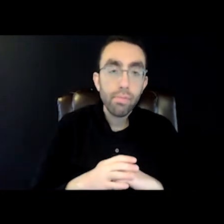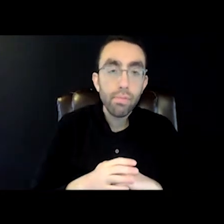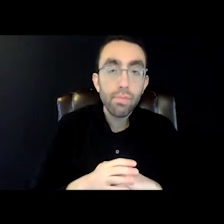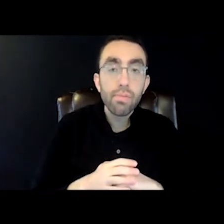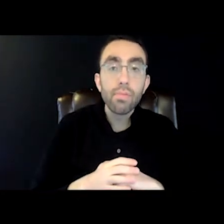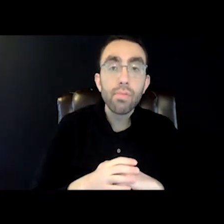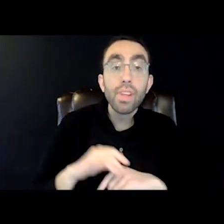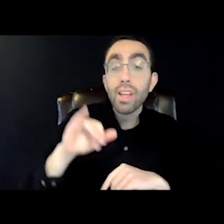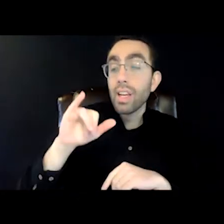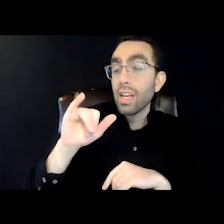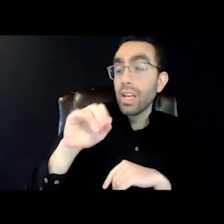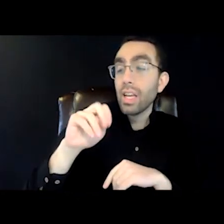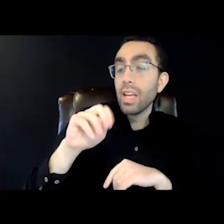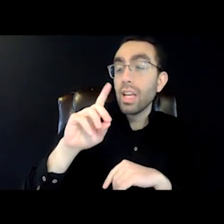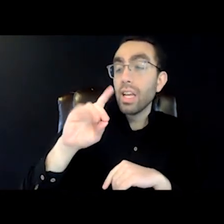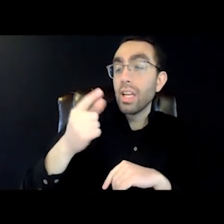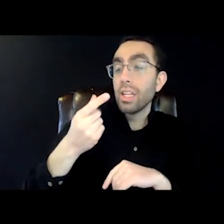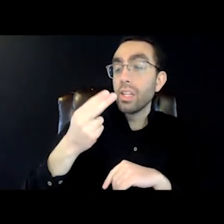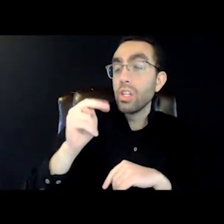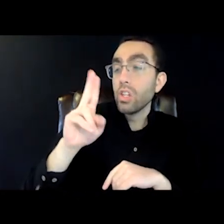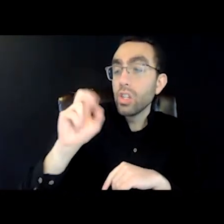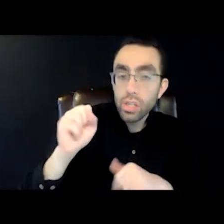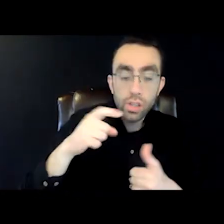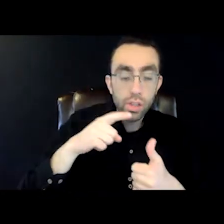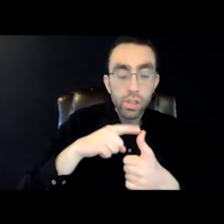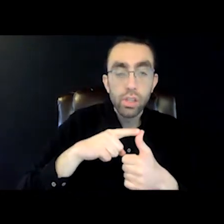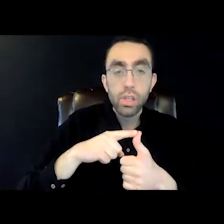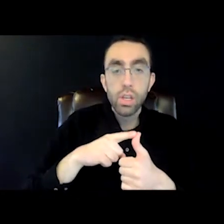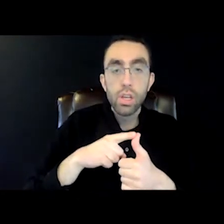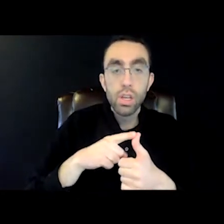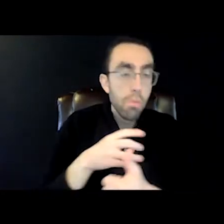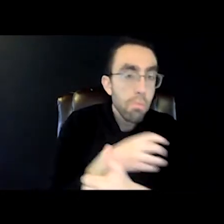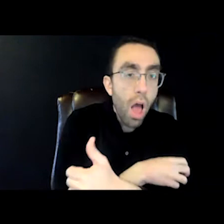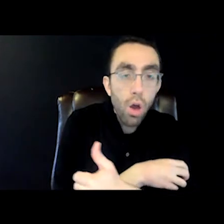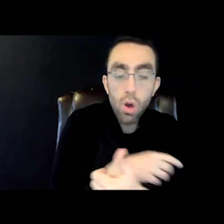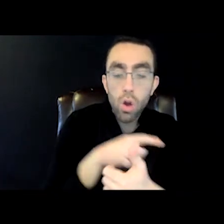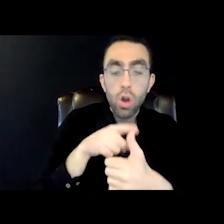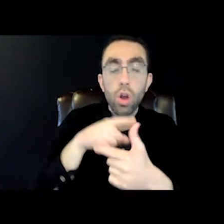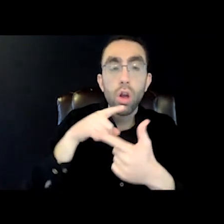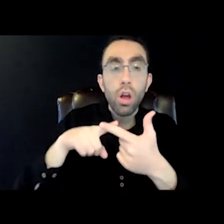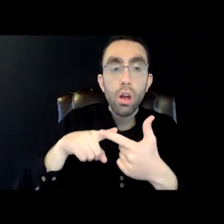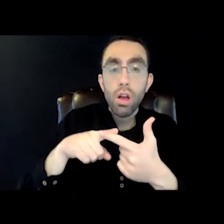Indigenous sovereignty, the importance of land back, the importance of